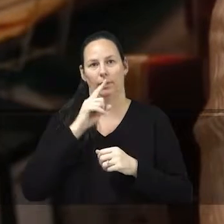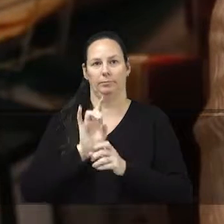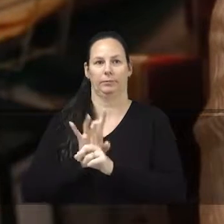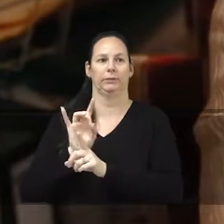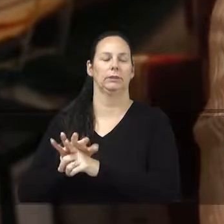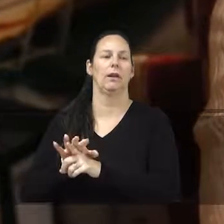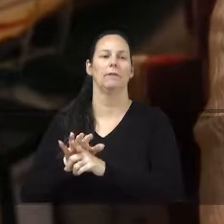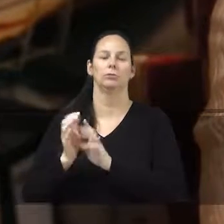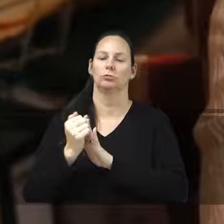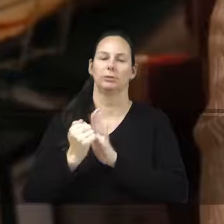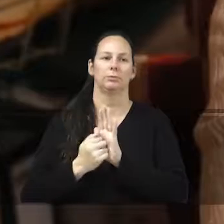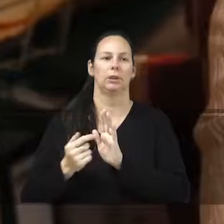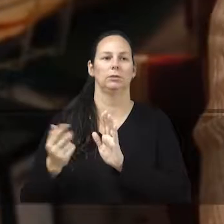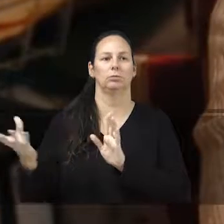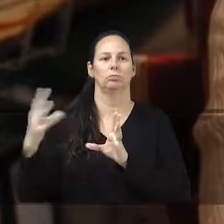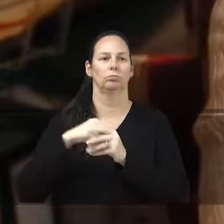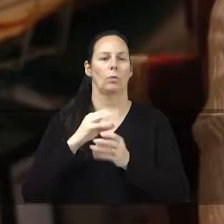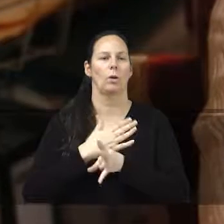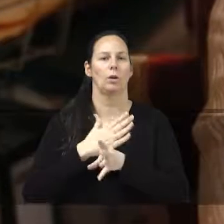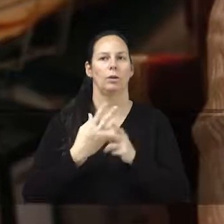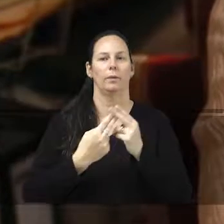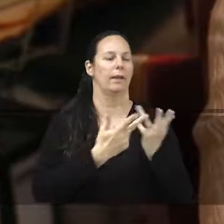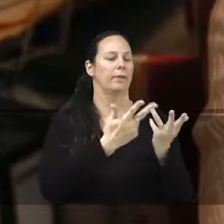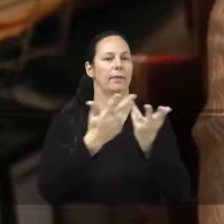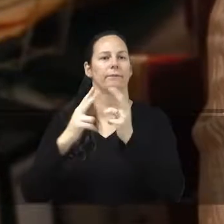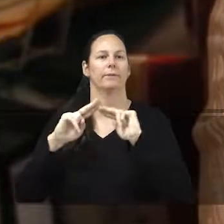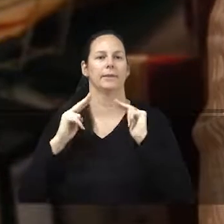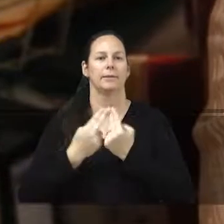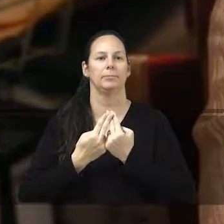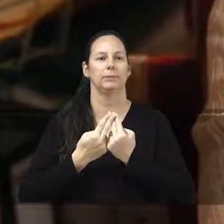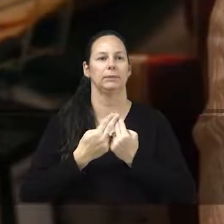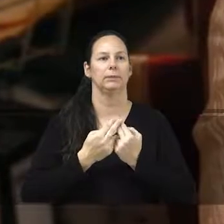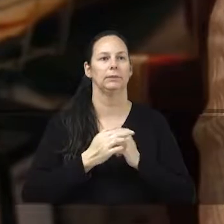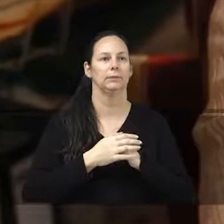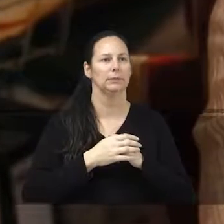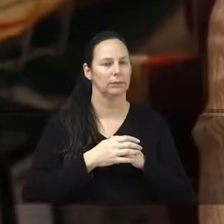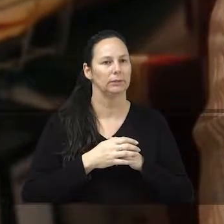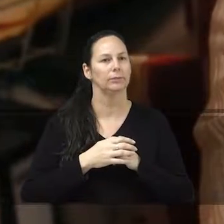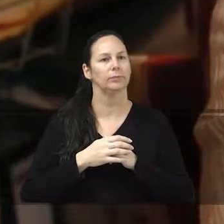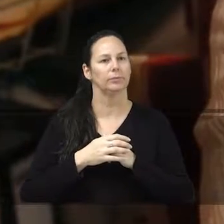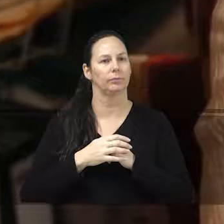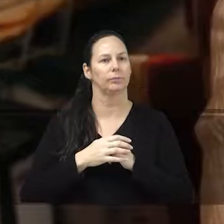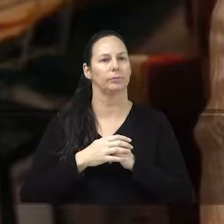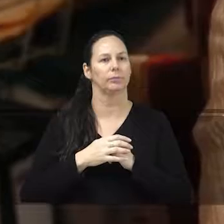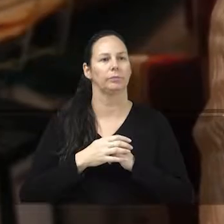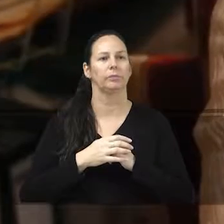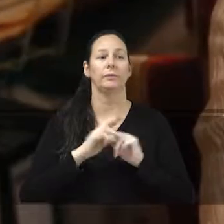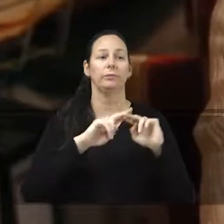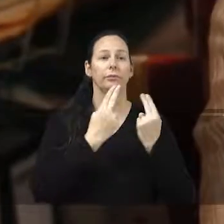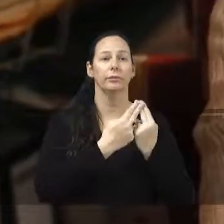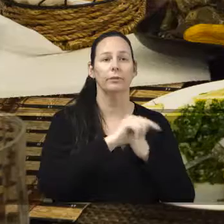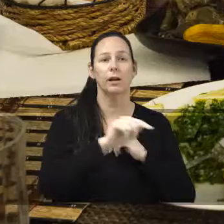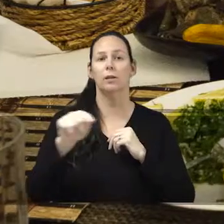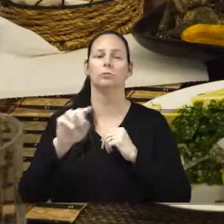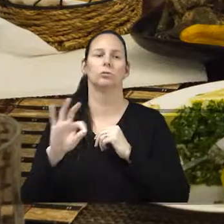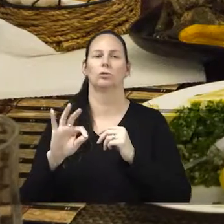being people who themselves were subjects of working with other families. So families are not just as objects,